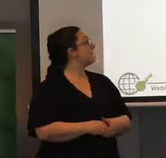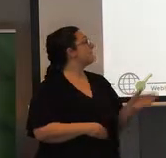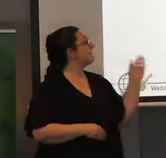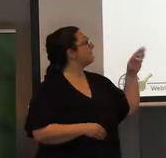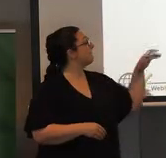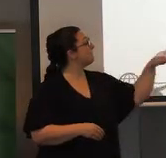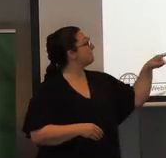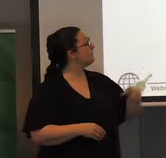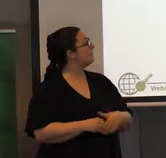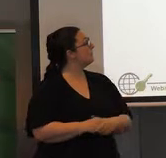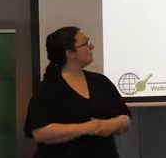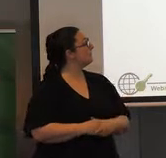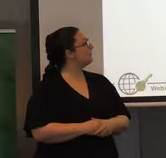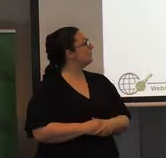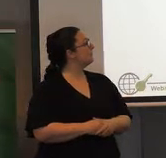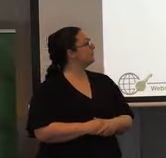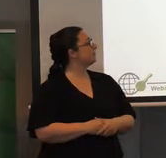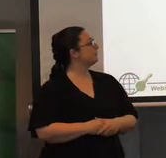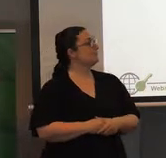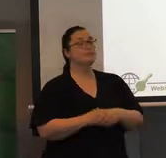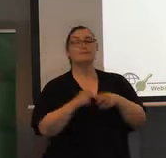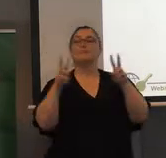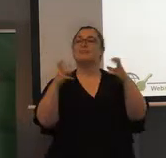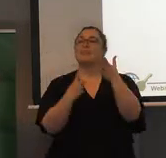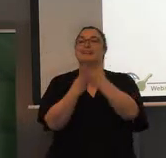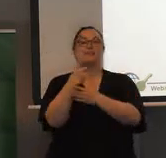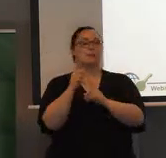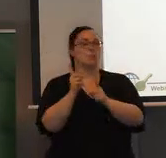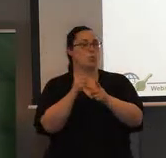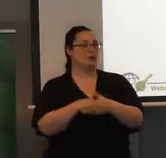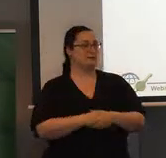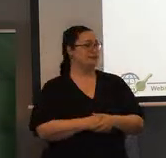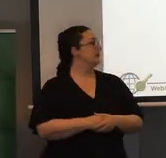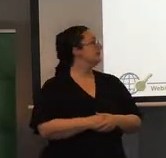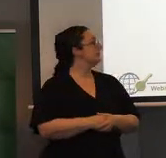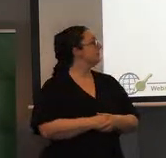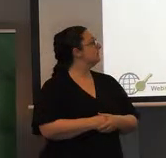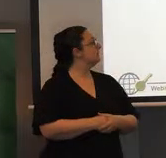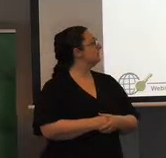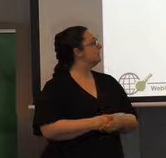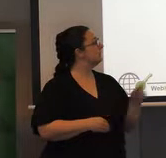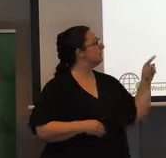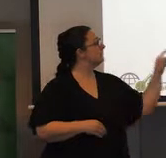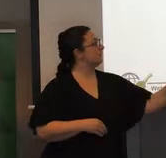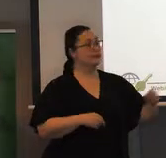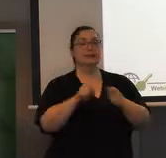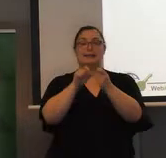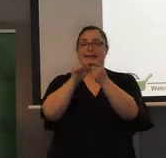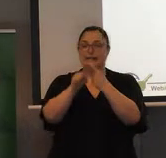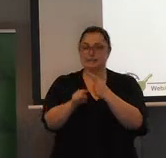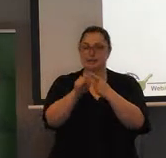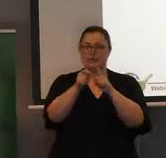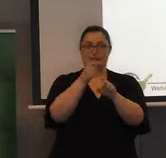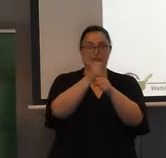The next item is event warnings. Now, you'll notice just here that it says email this page, new email window